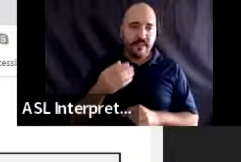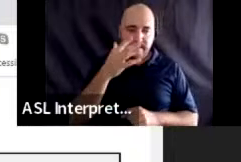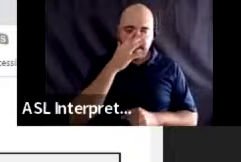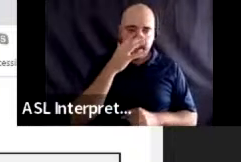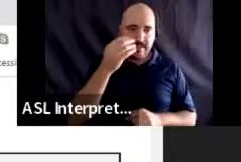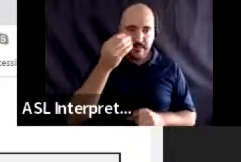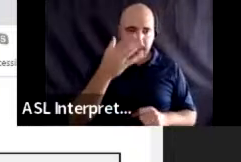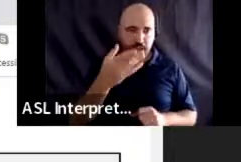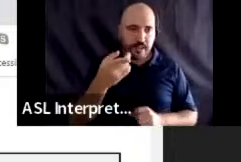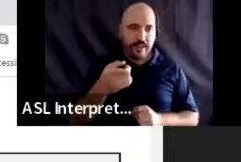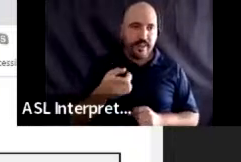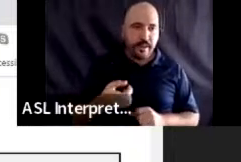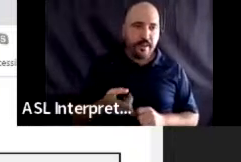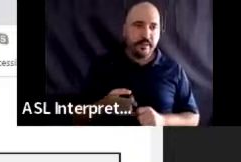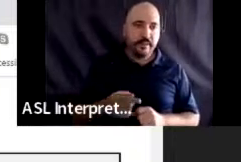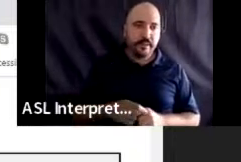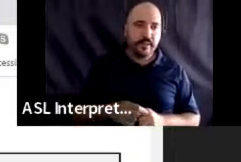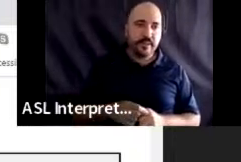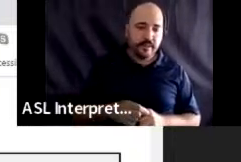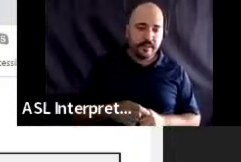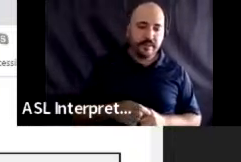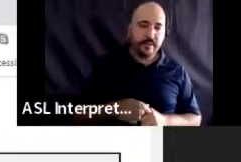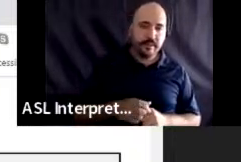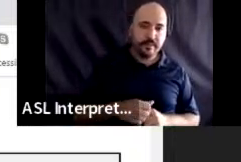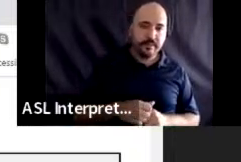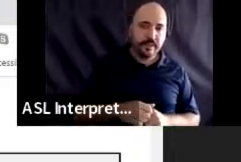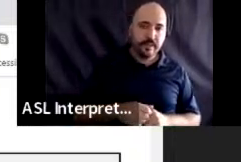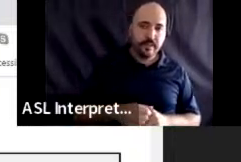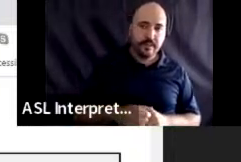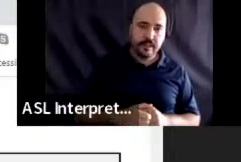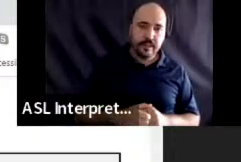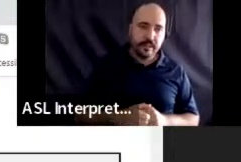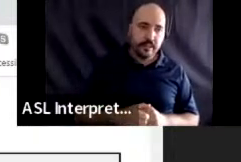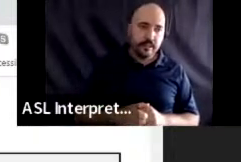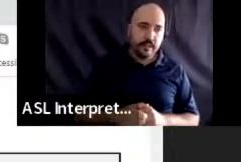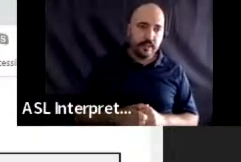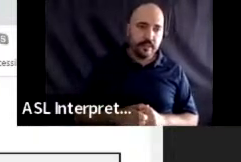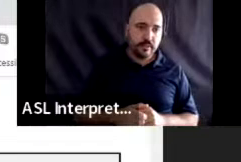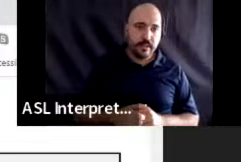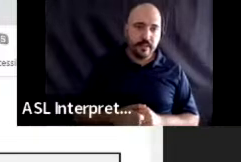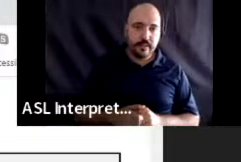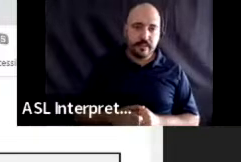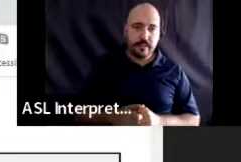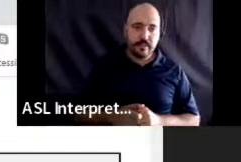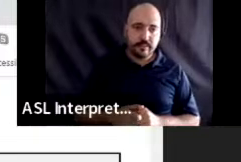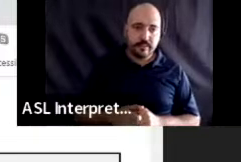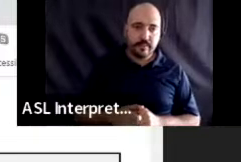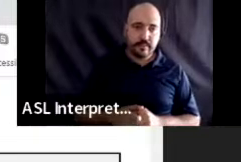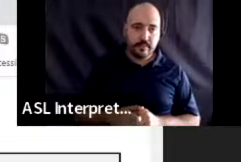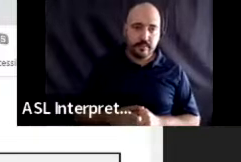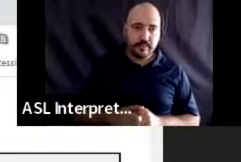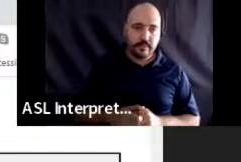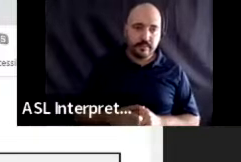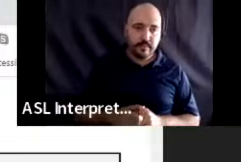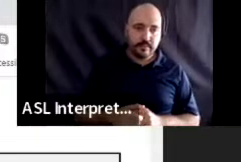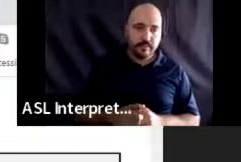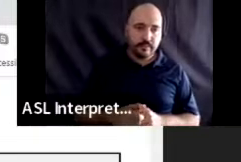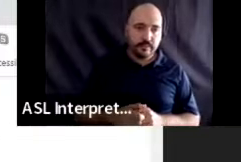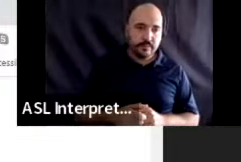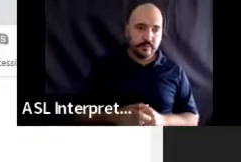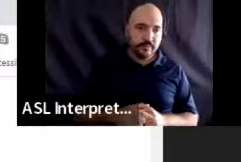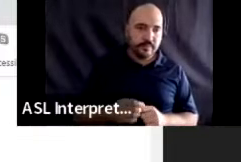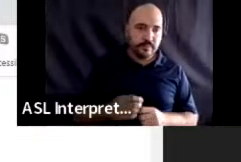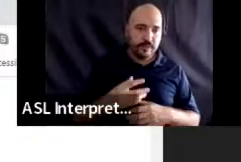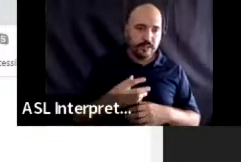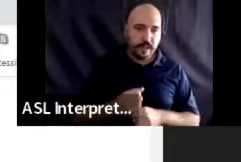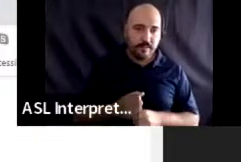information there. Bullet daily data. Bullet list. Heading level 2 key data. Key data, The data we are monitoring closely includes. right? So there's more. Summary heading